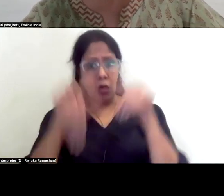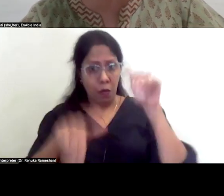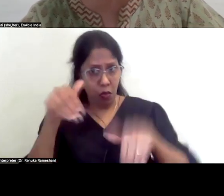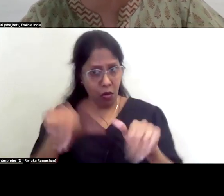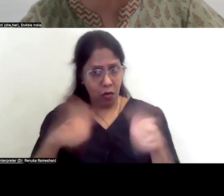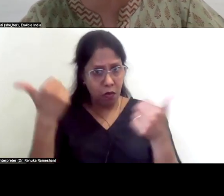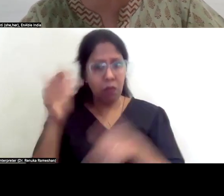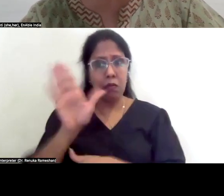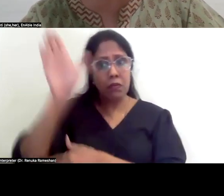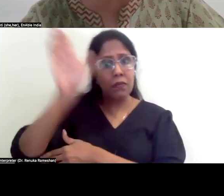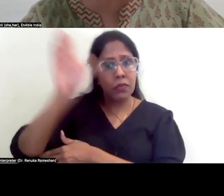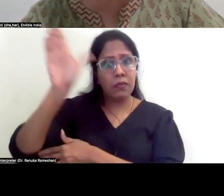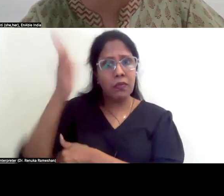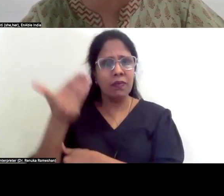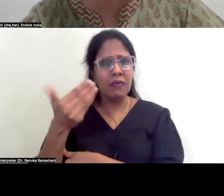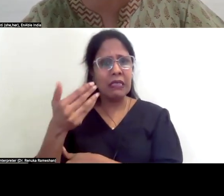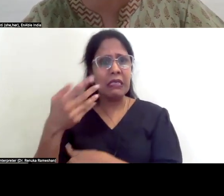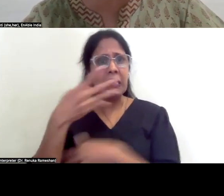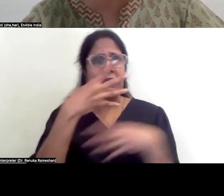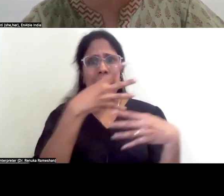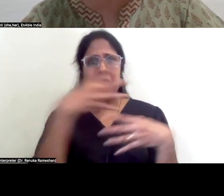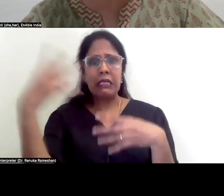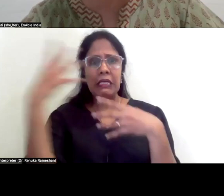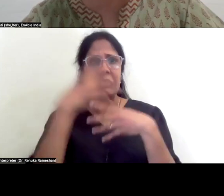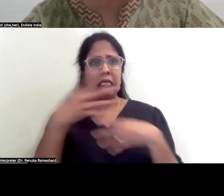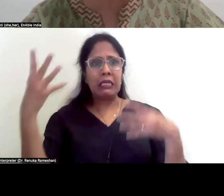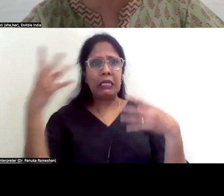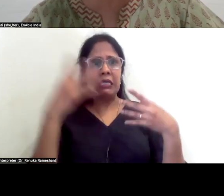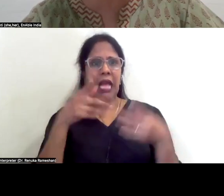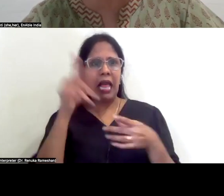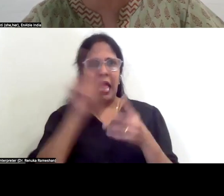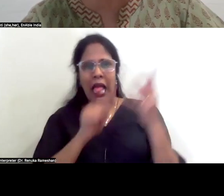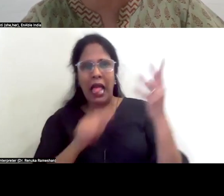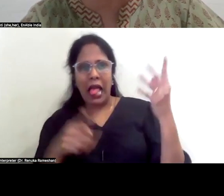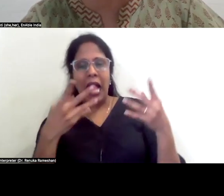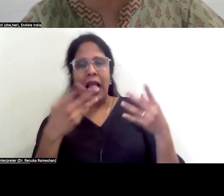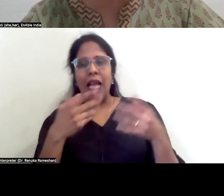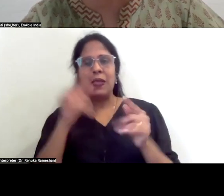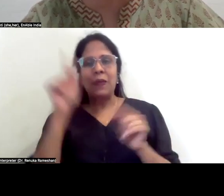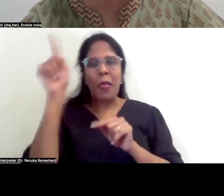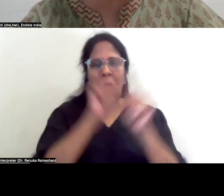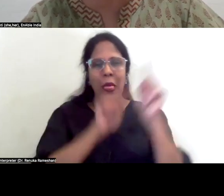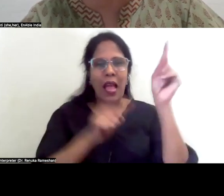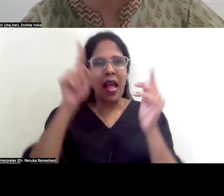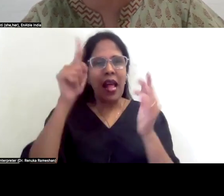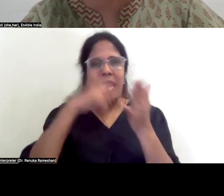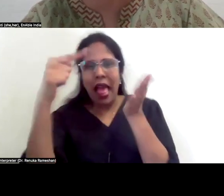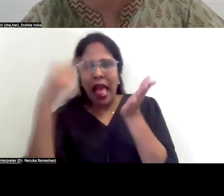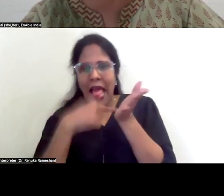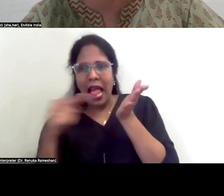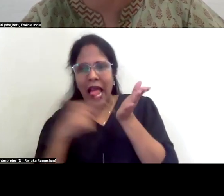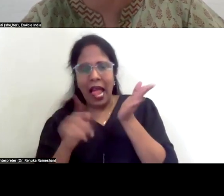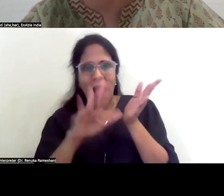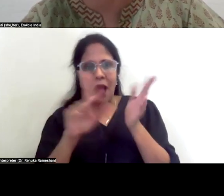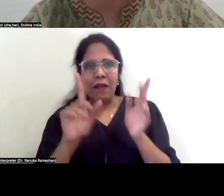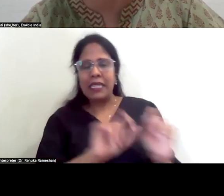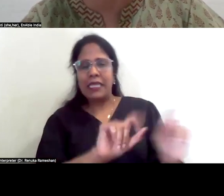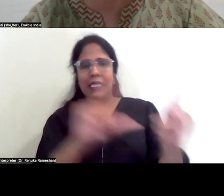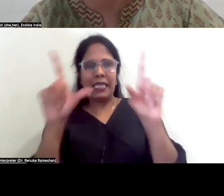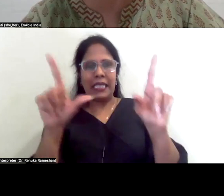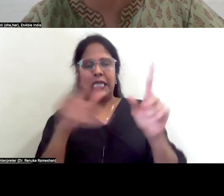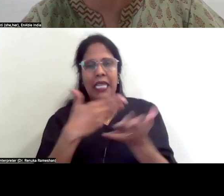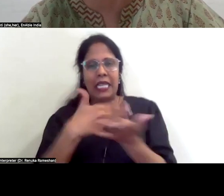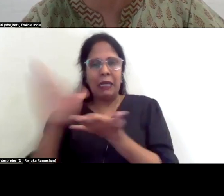Now, why are these lines coming on my screen? Really? Someone's drawing. Where? No, it's still there on the screen. I have to remove